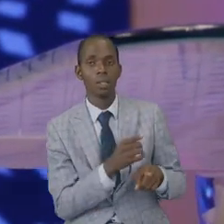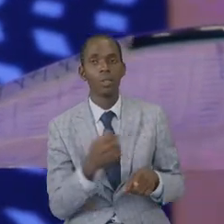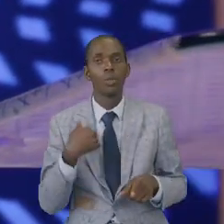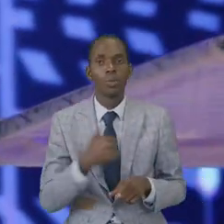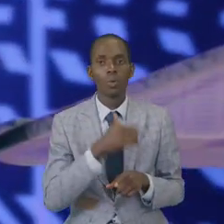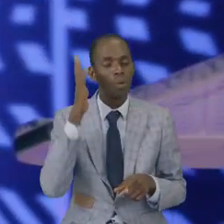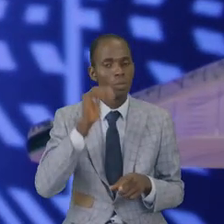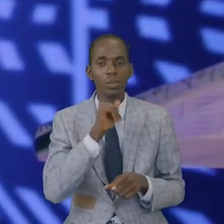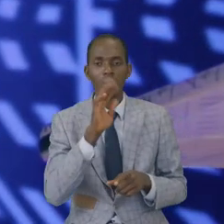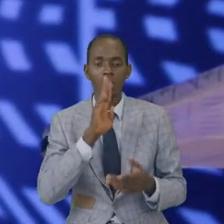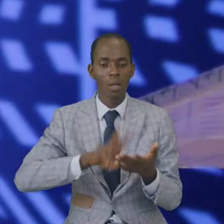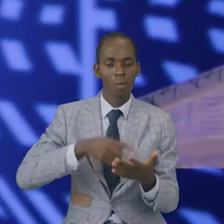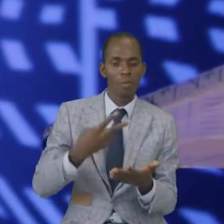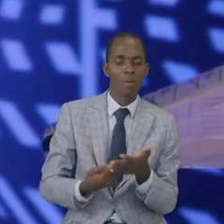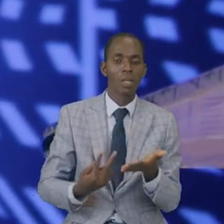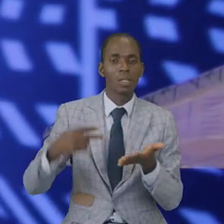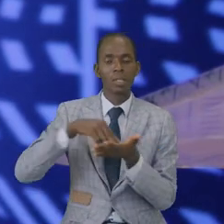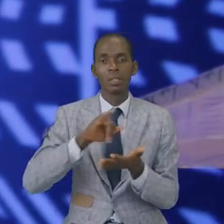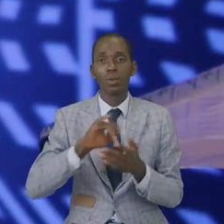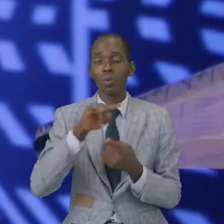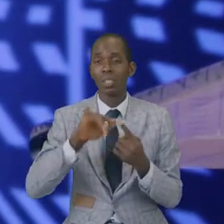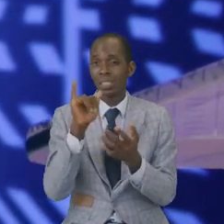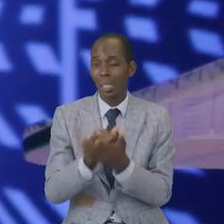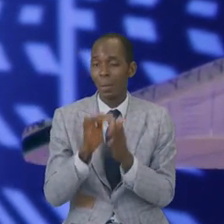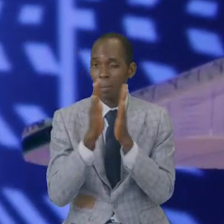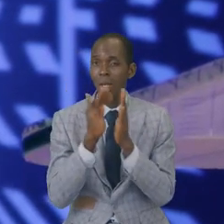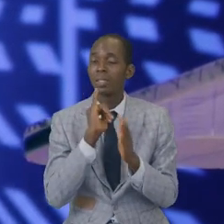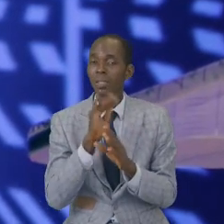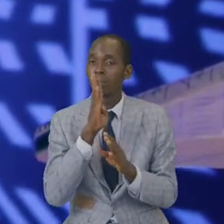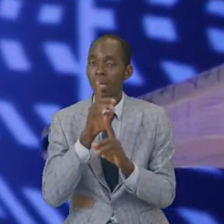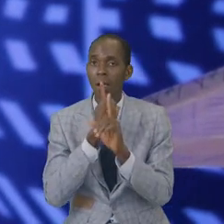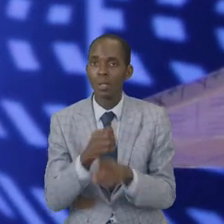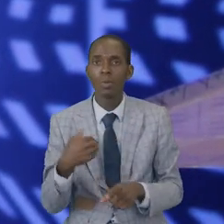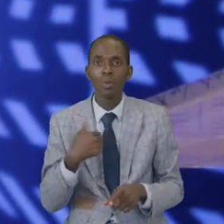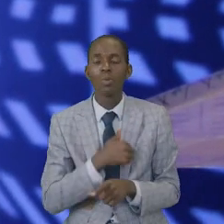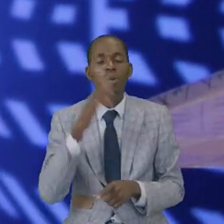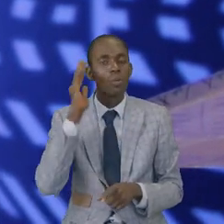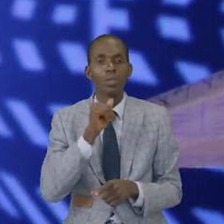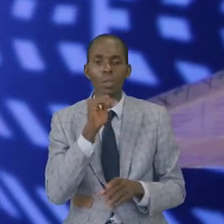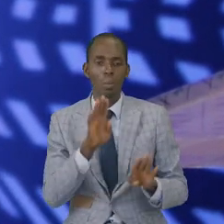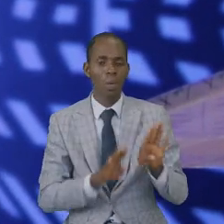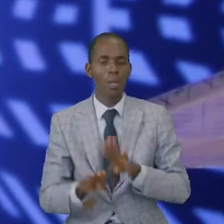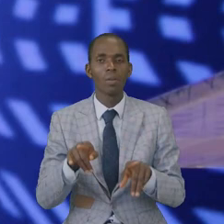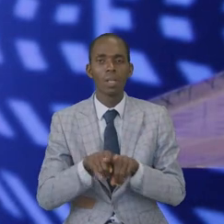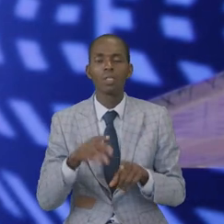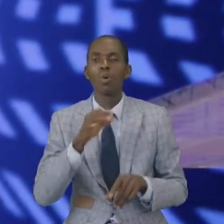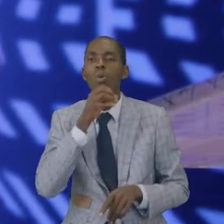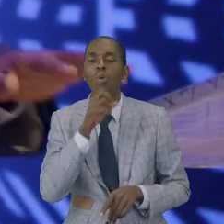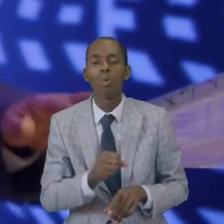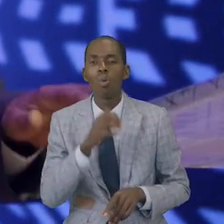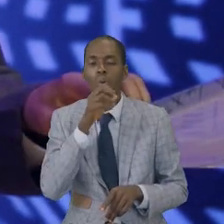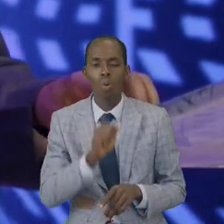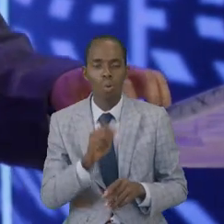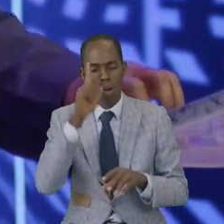be falling and rising. When that prayer is answered, we'll not be acting like the old habit, old